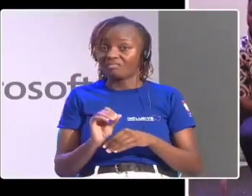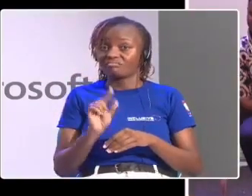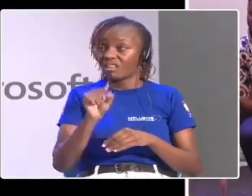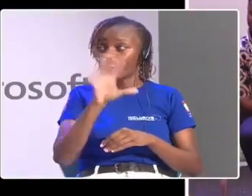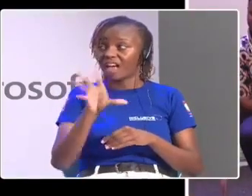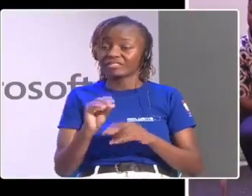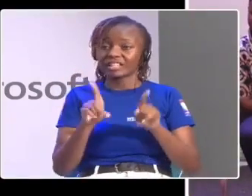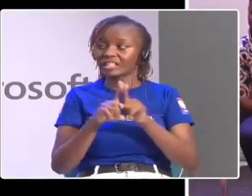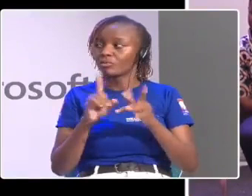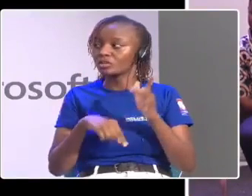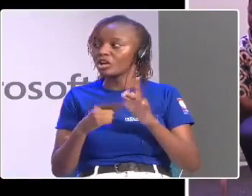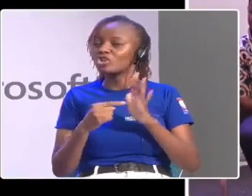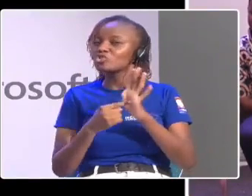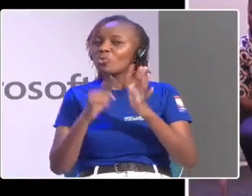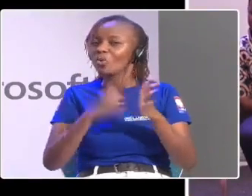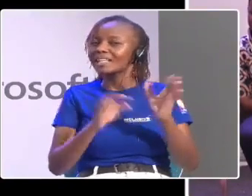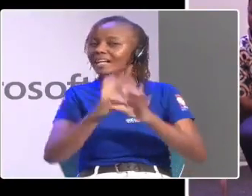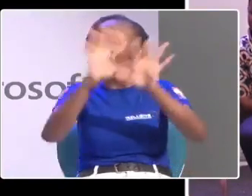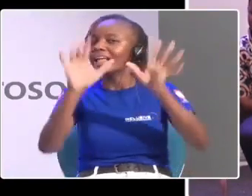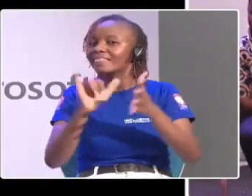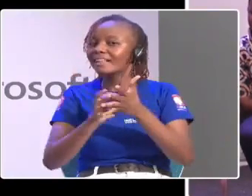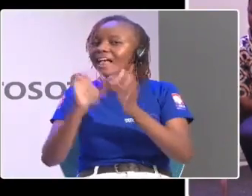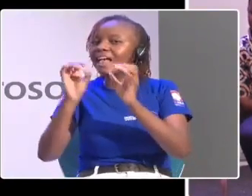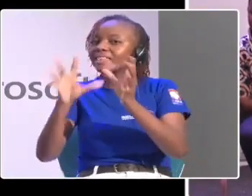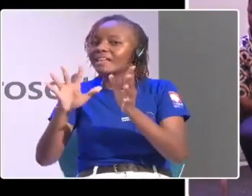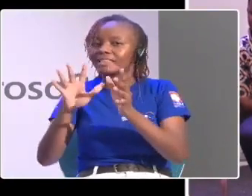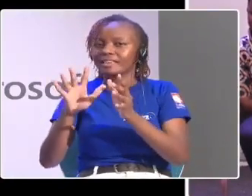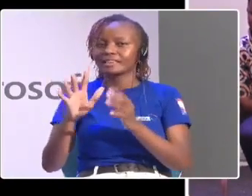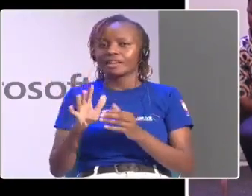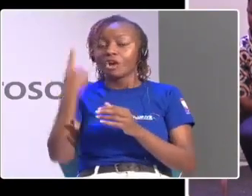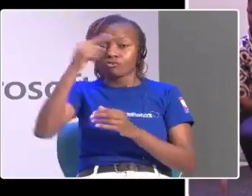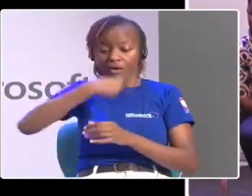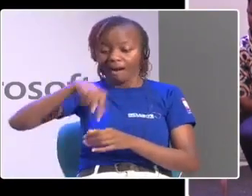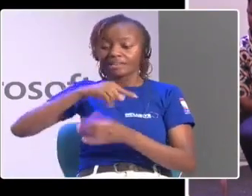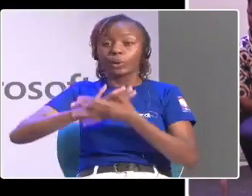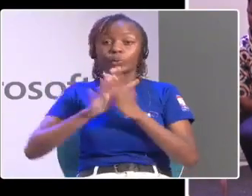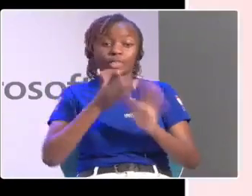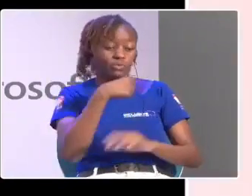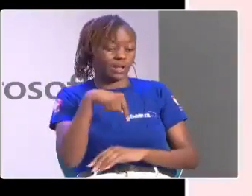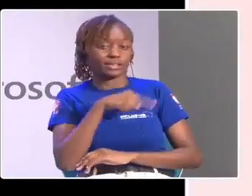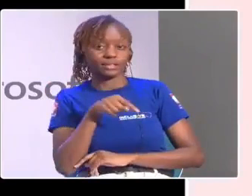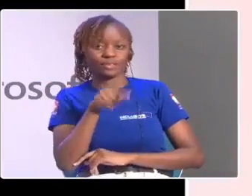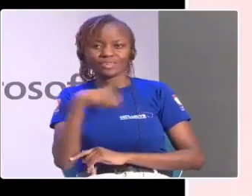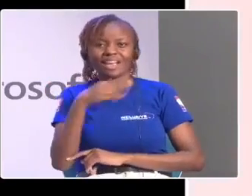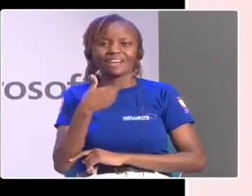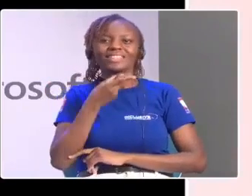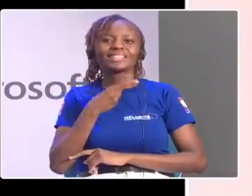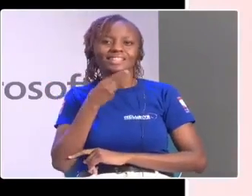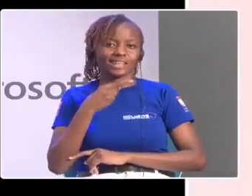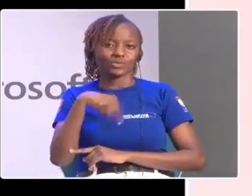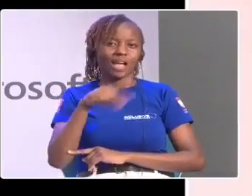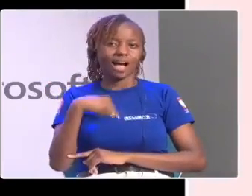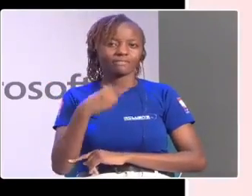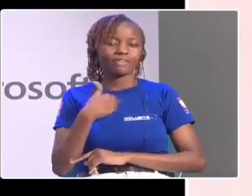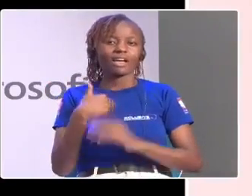an extension of the nothing about us without us. We are all people. We all have passions and needs and desires, and we can't